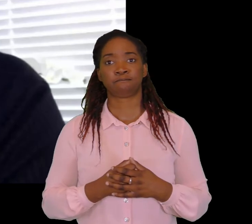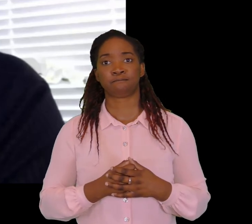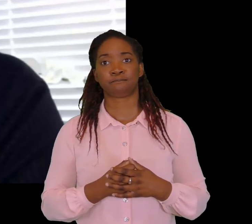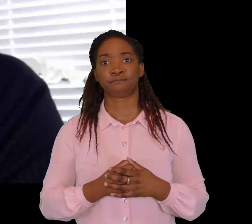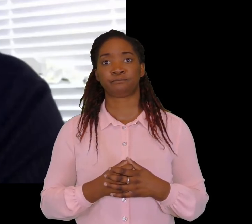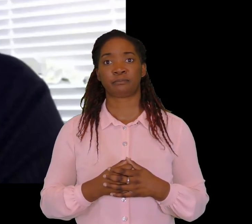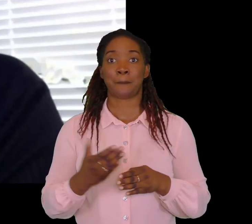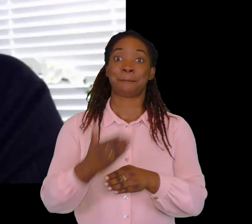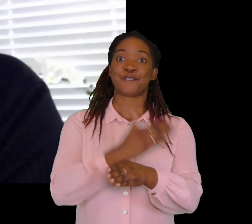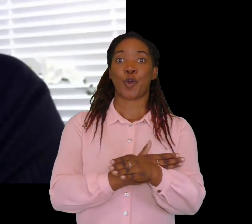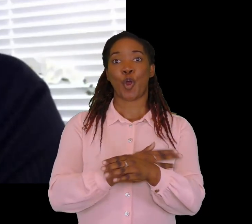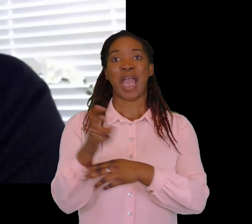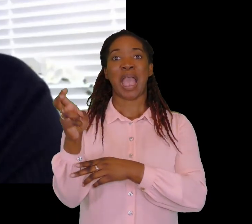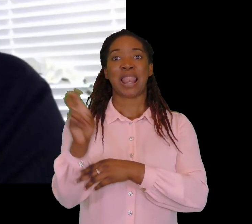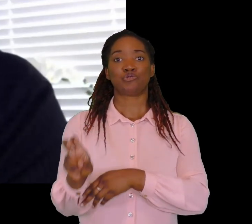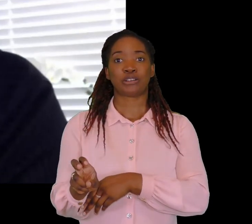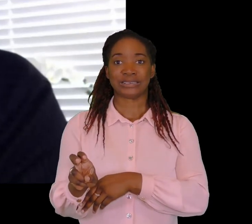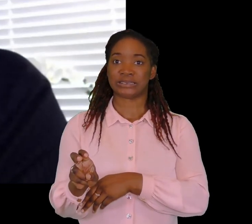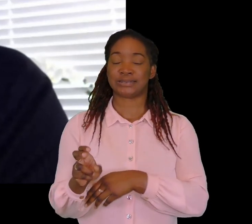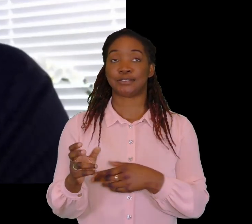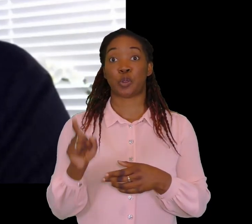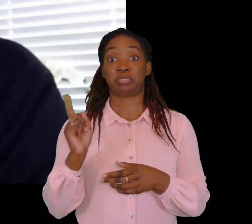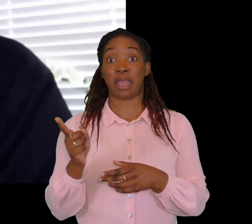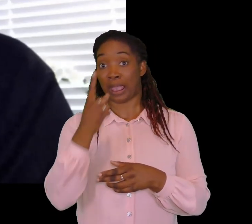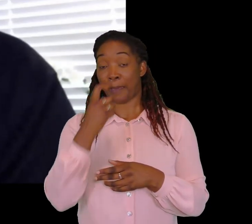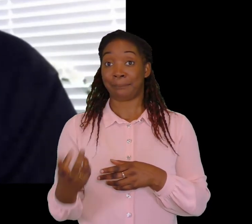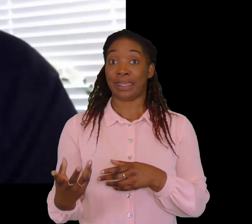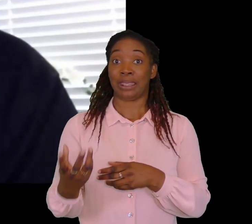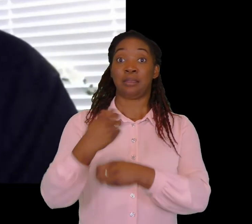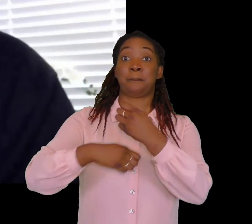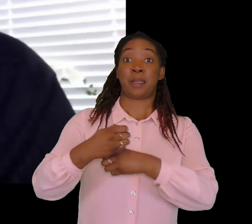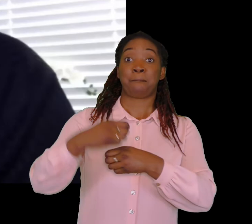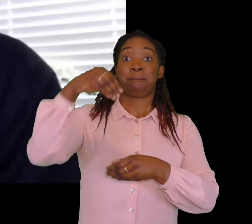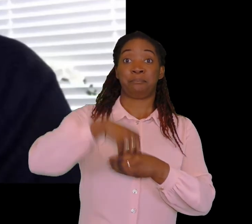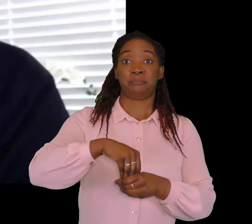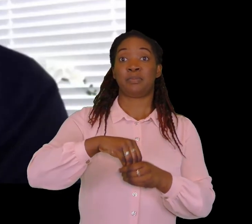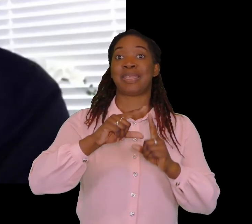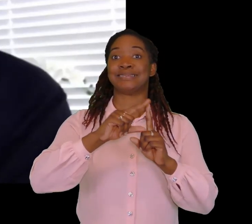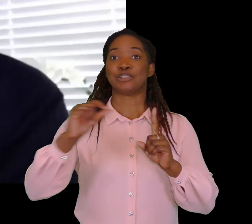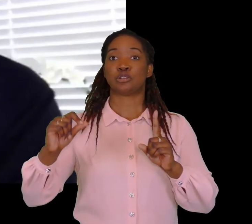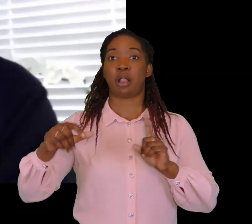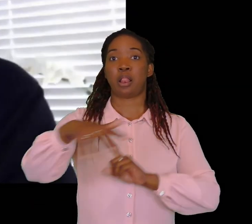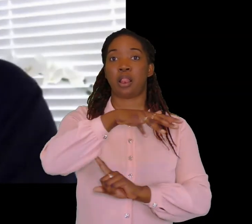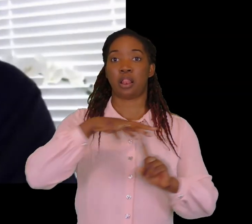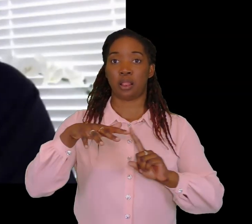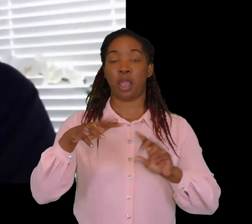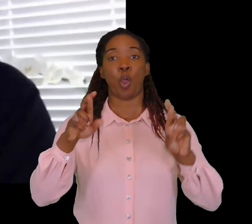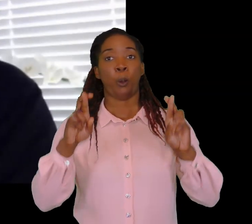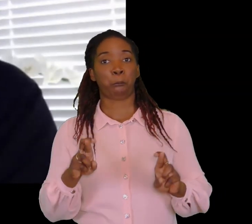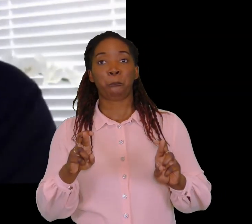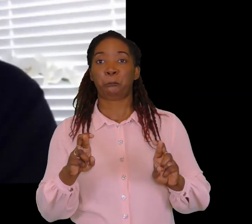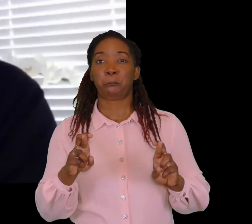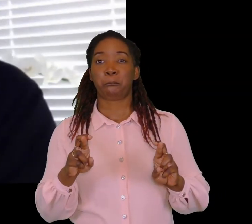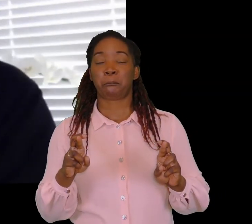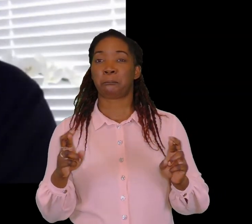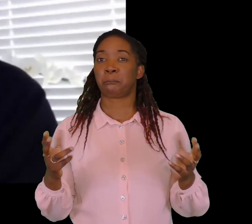in the pre-electronic, which can then form part of the digital domain as such. And I hope